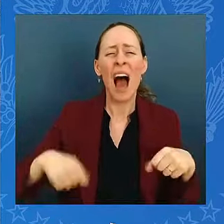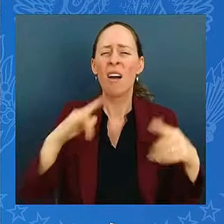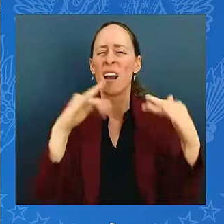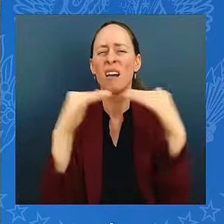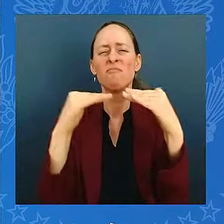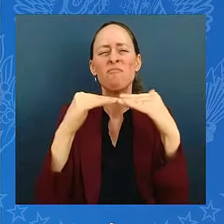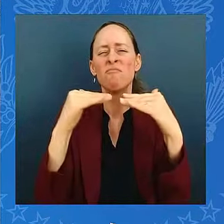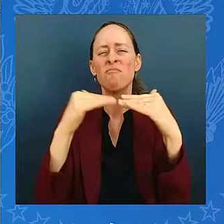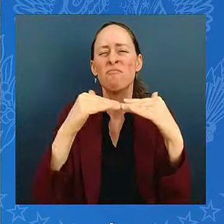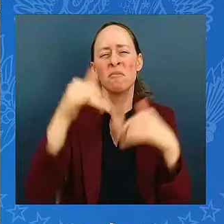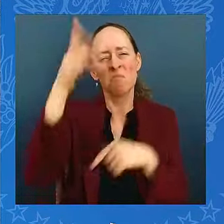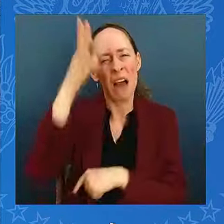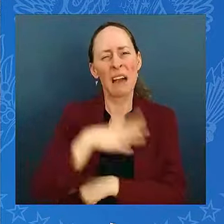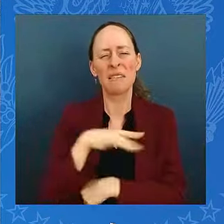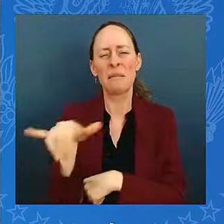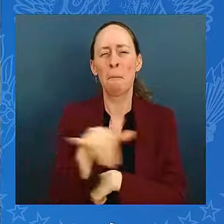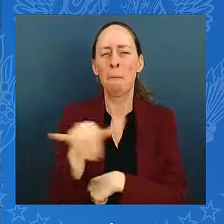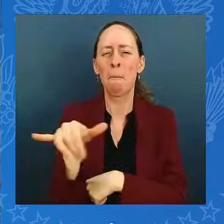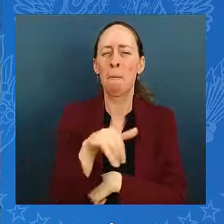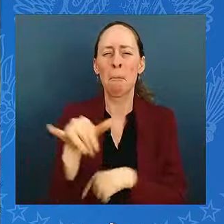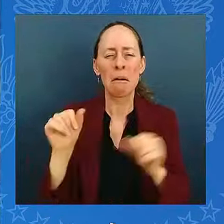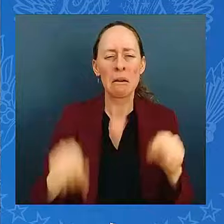States.